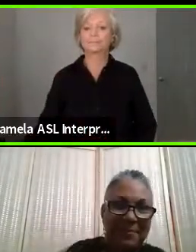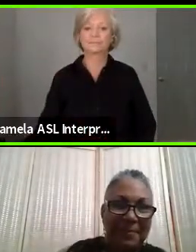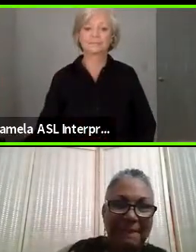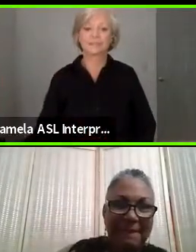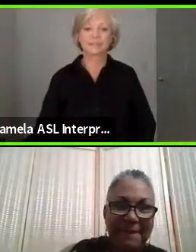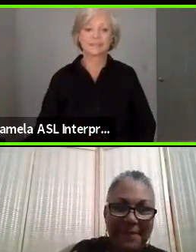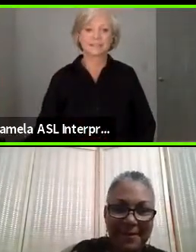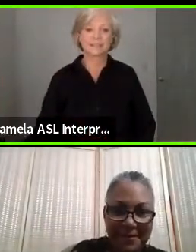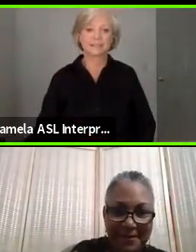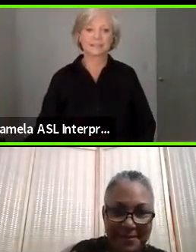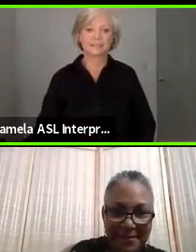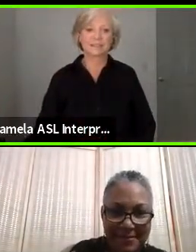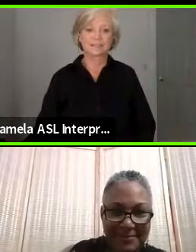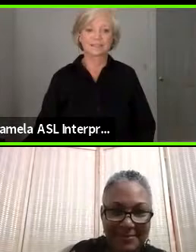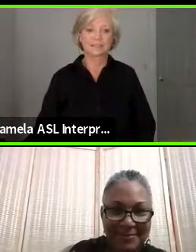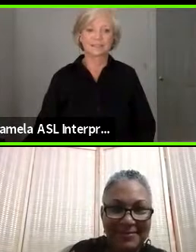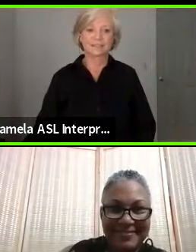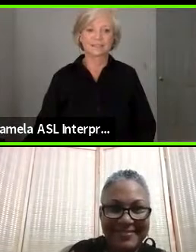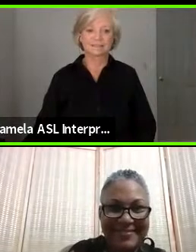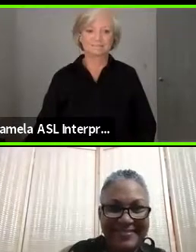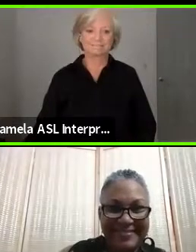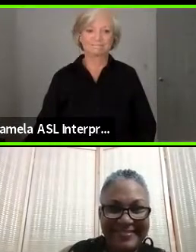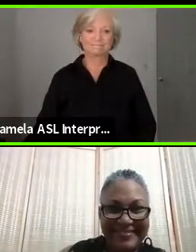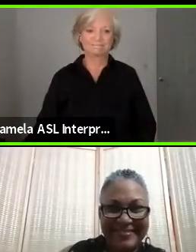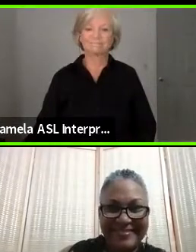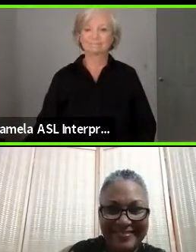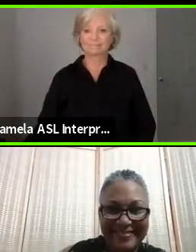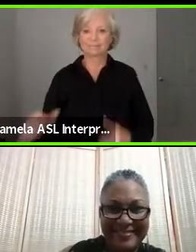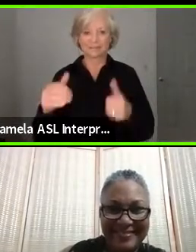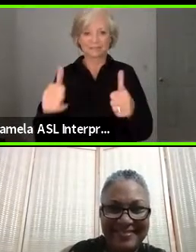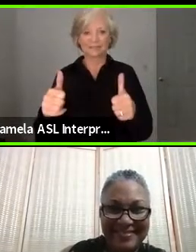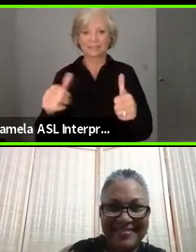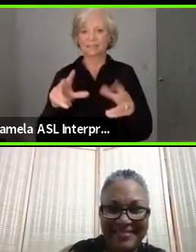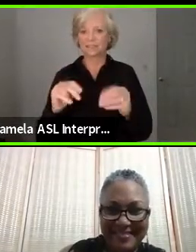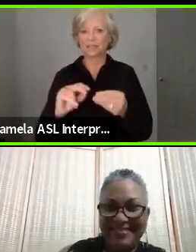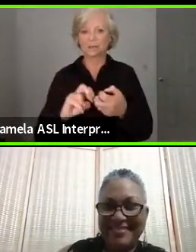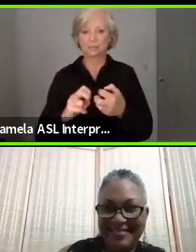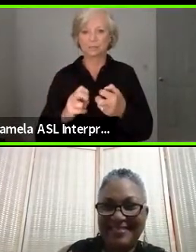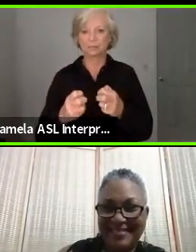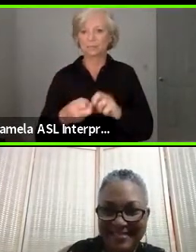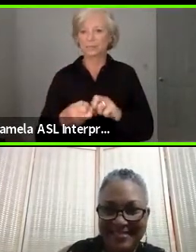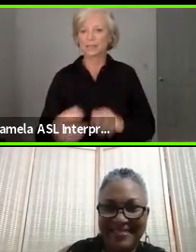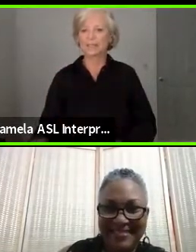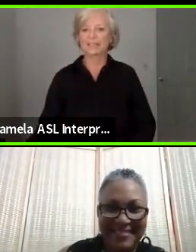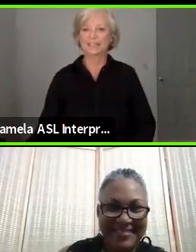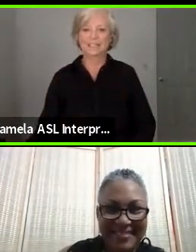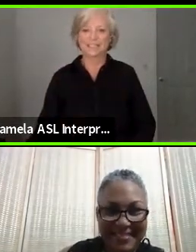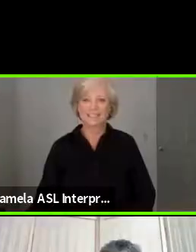It's all good. Nothing broke. Thanks all.